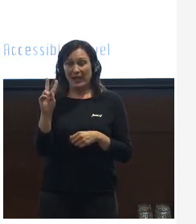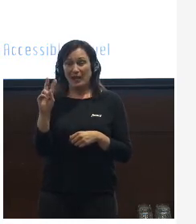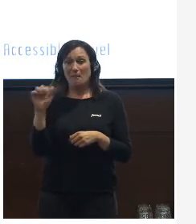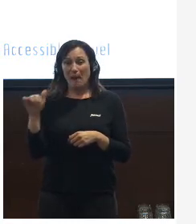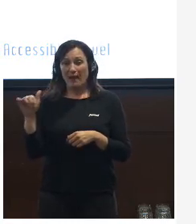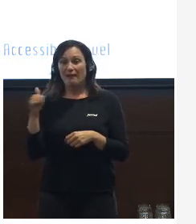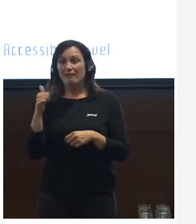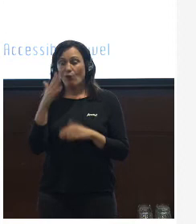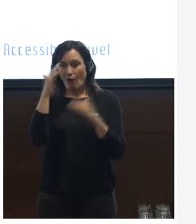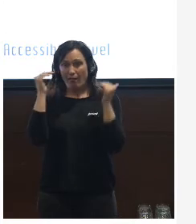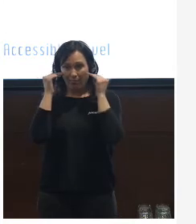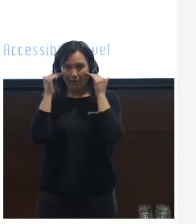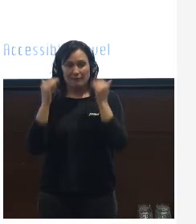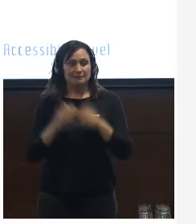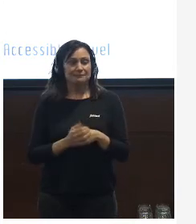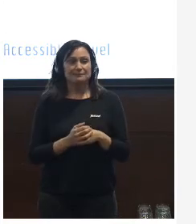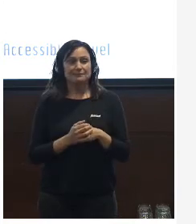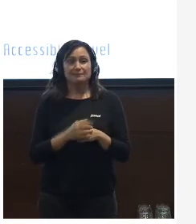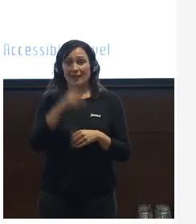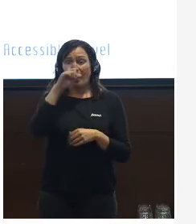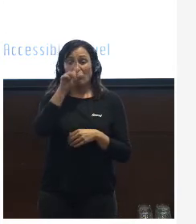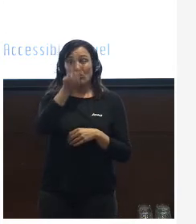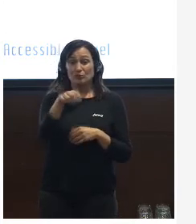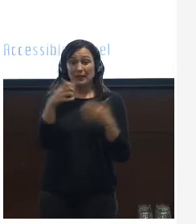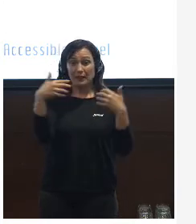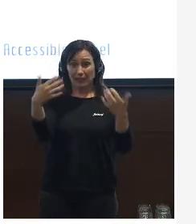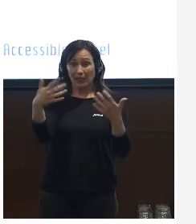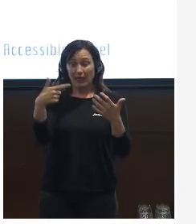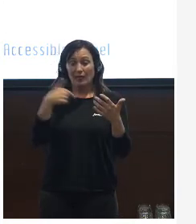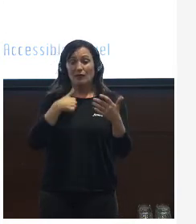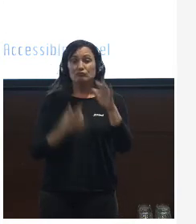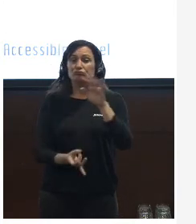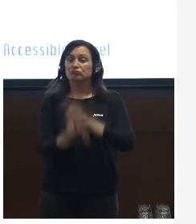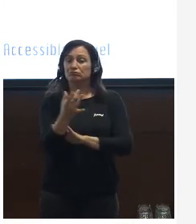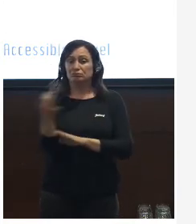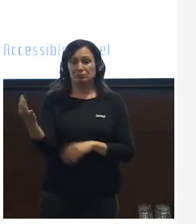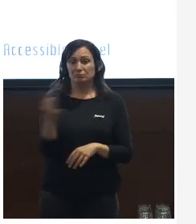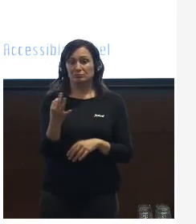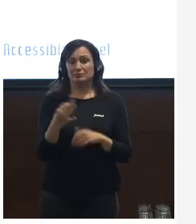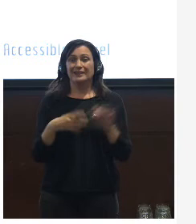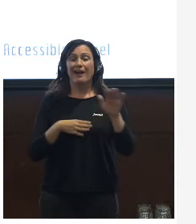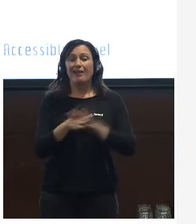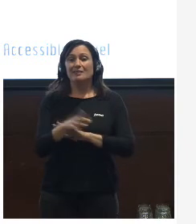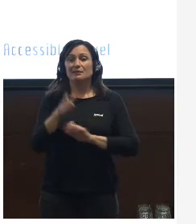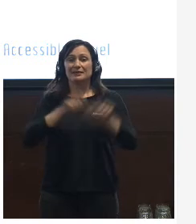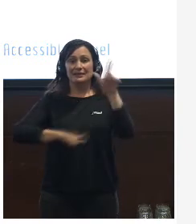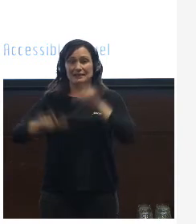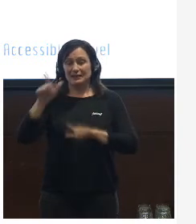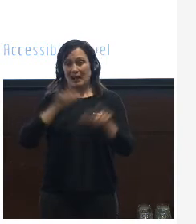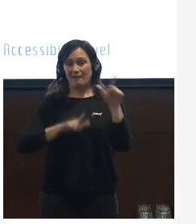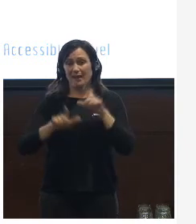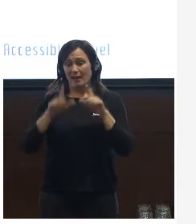Netherlands. And in 2010, I started the inbound tour operator Accessible Travel Netherlands, aiming to make the